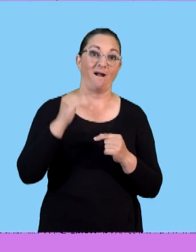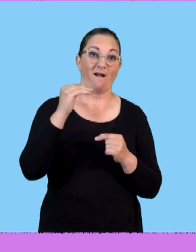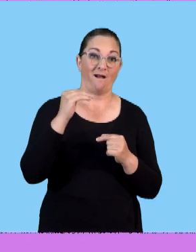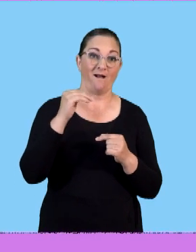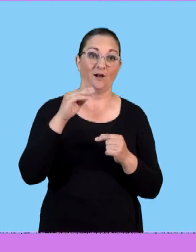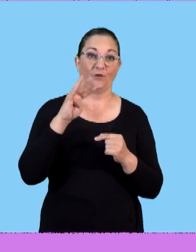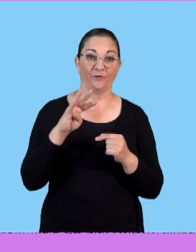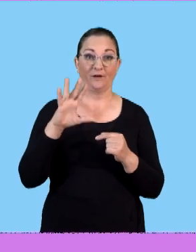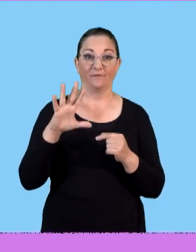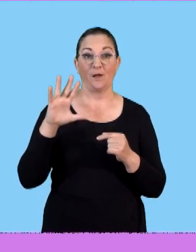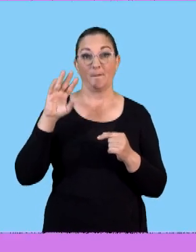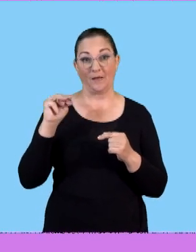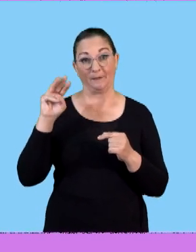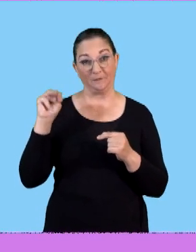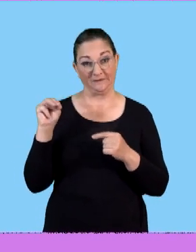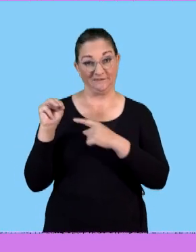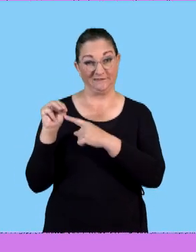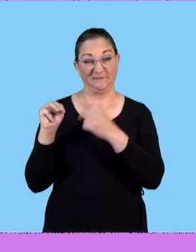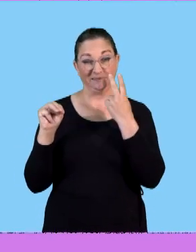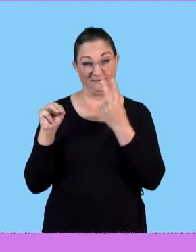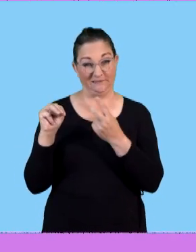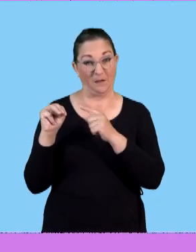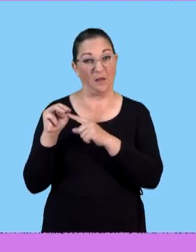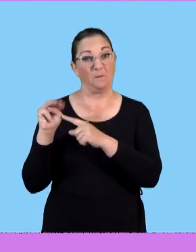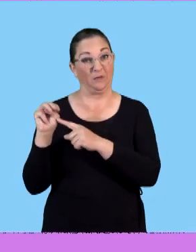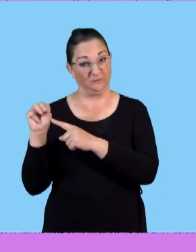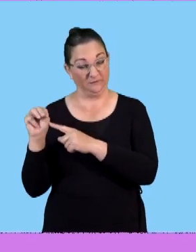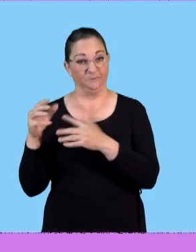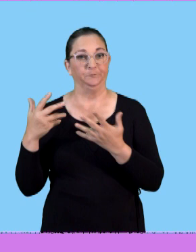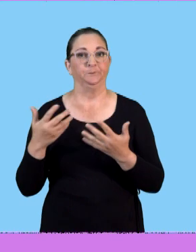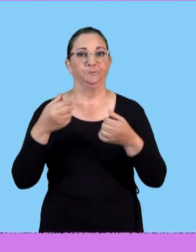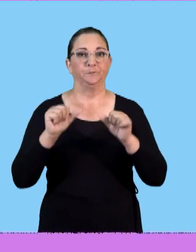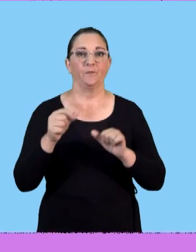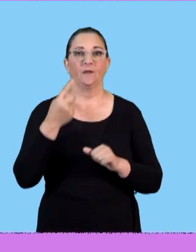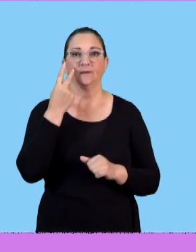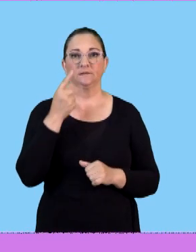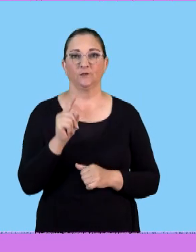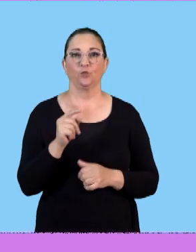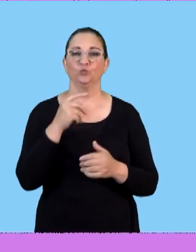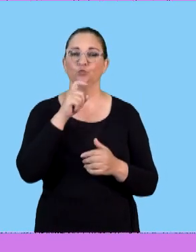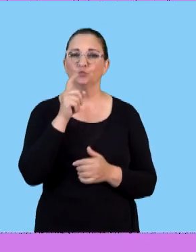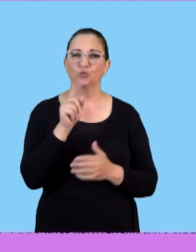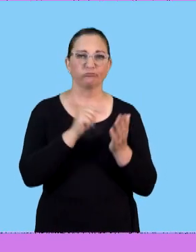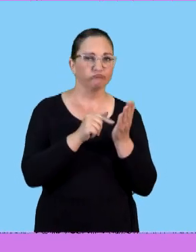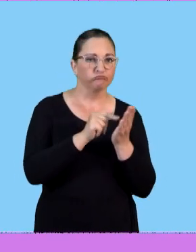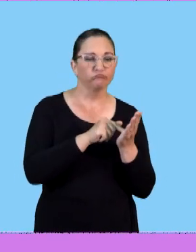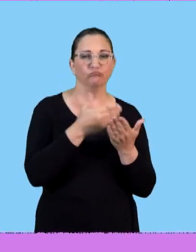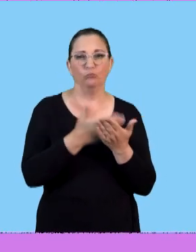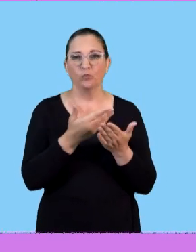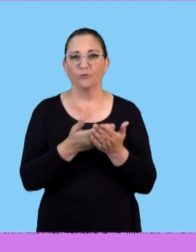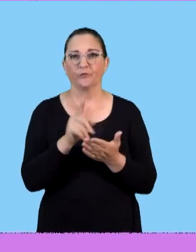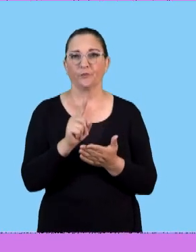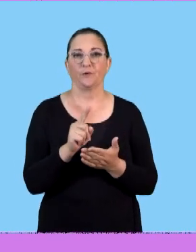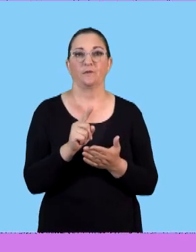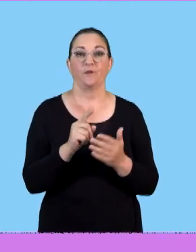dimension is now given as 45 millimeters. Okay, now the question further on says, use calculations to